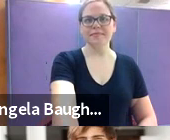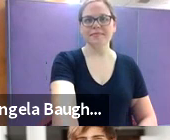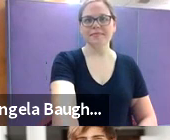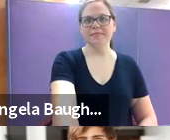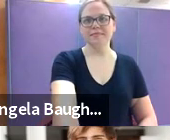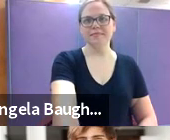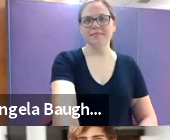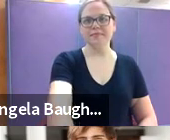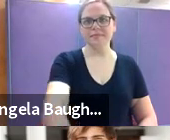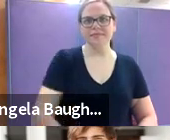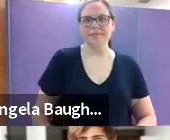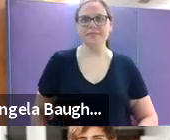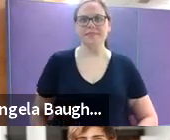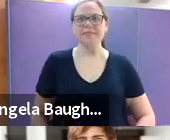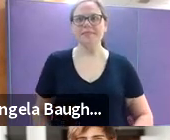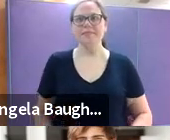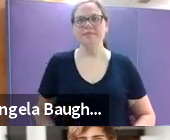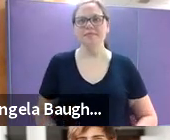All right.